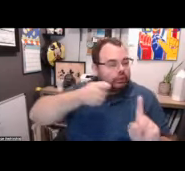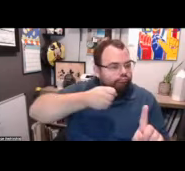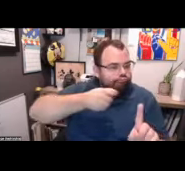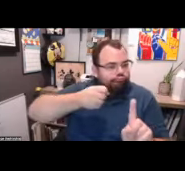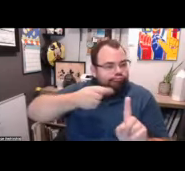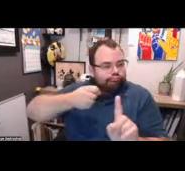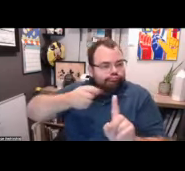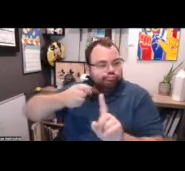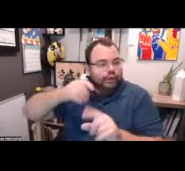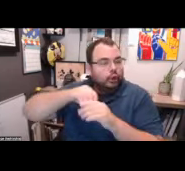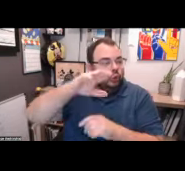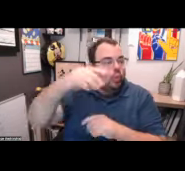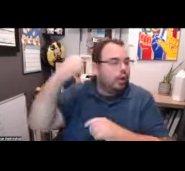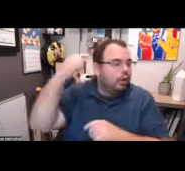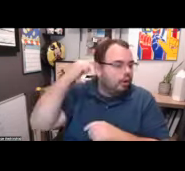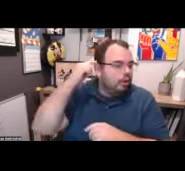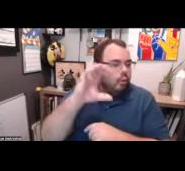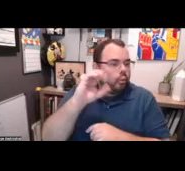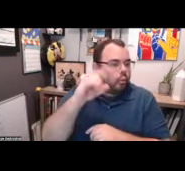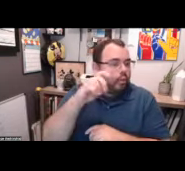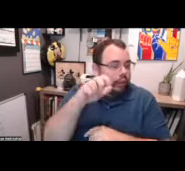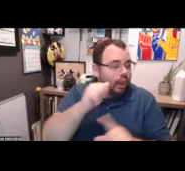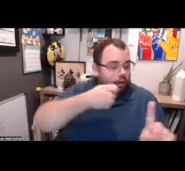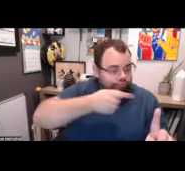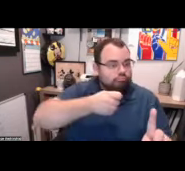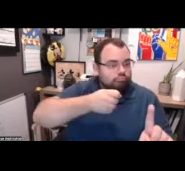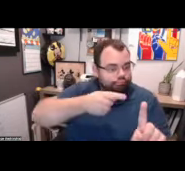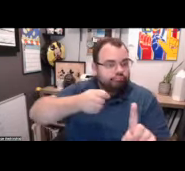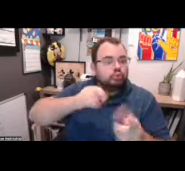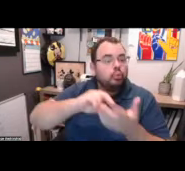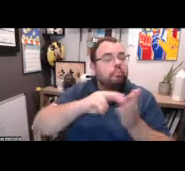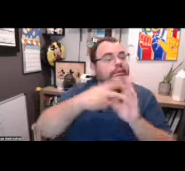nodes that actually send sound with the cochlear.